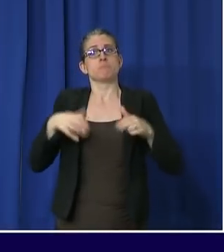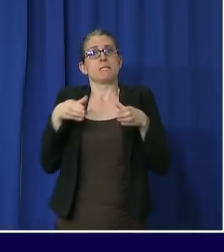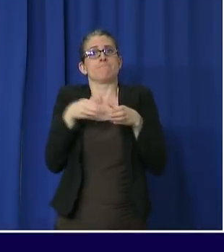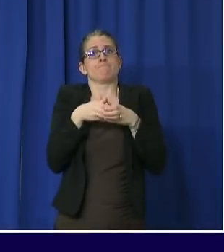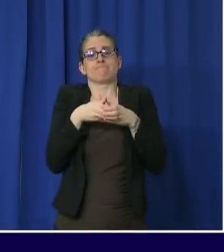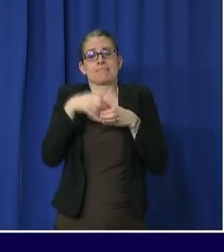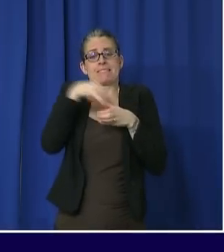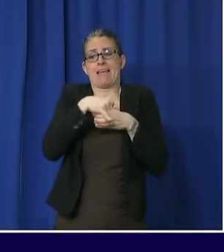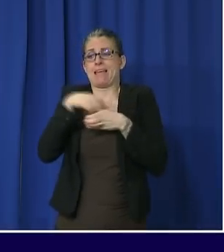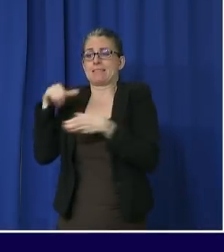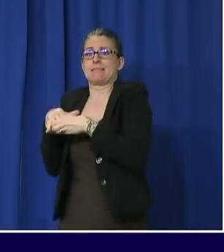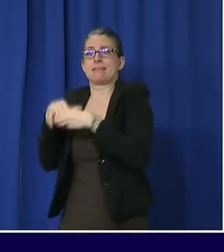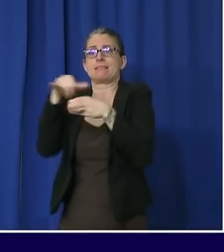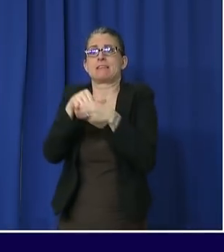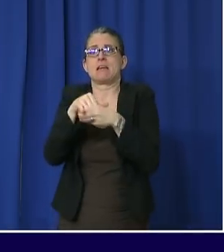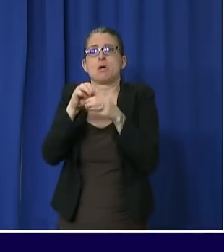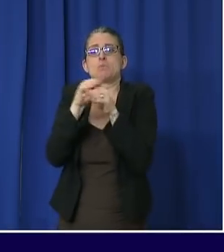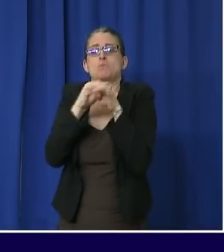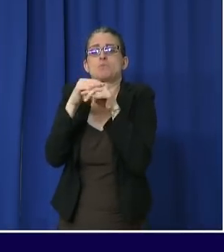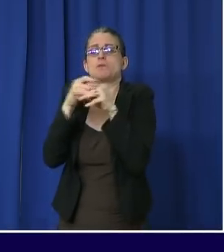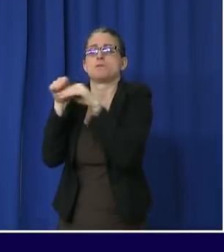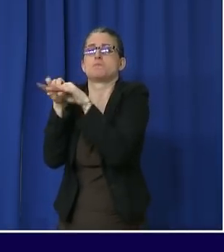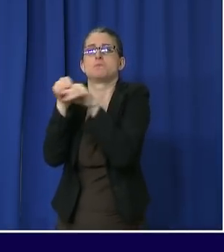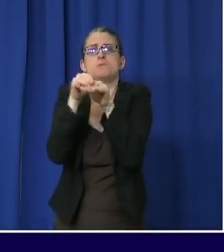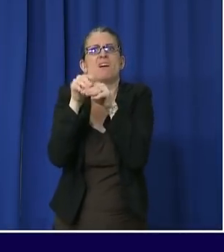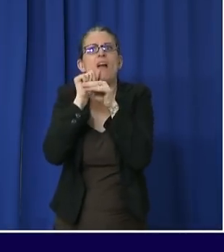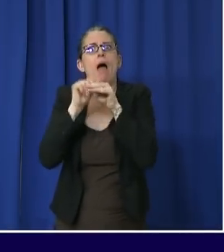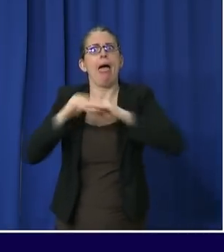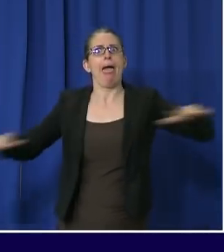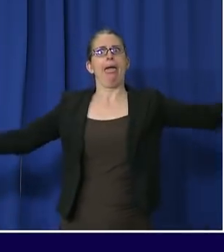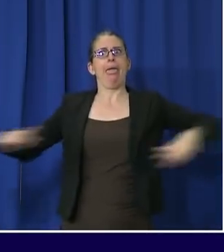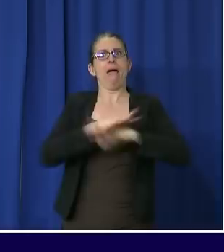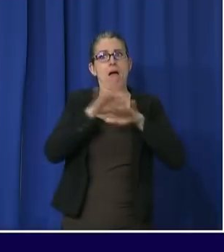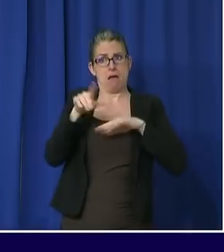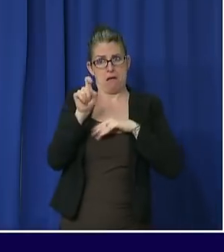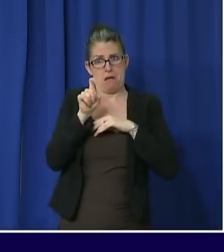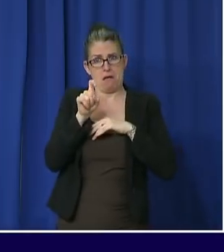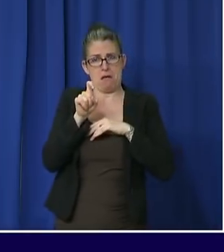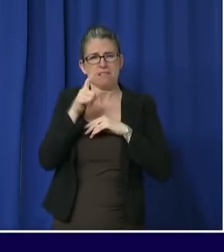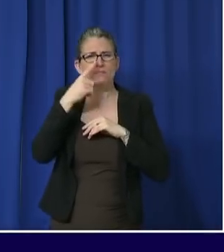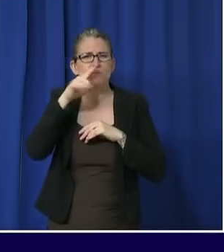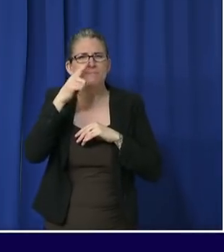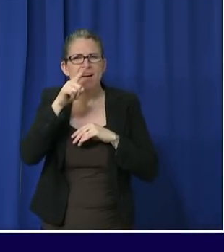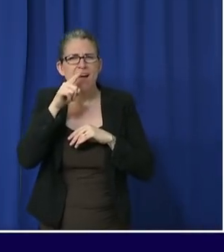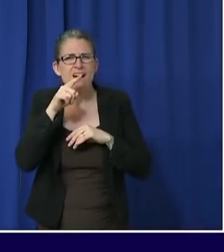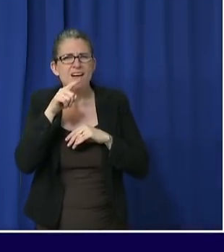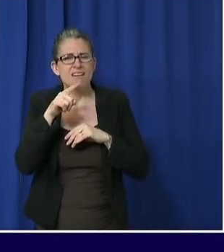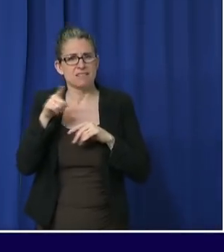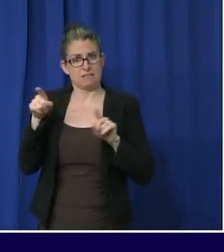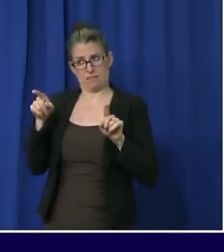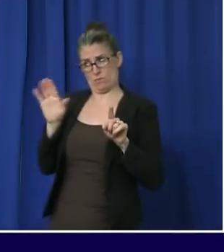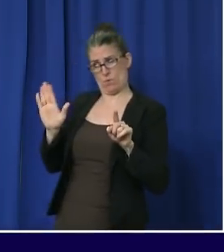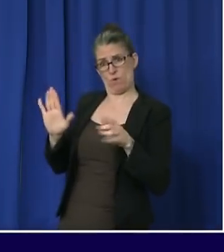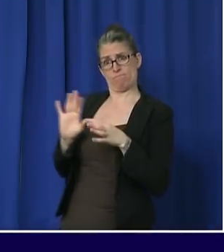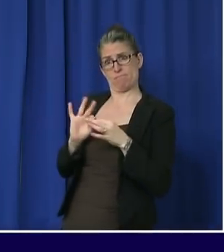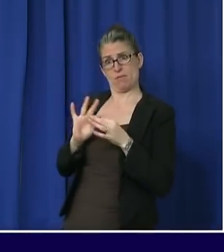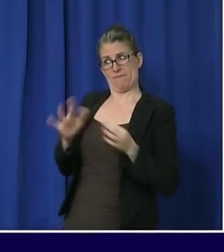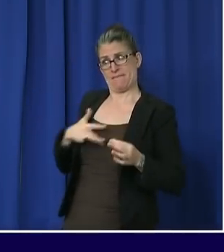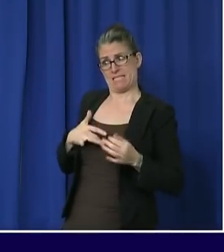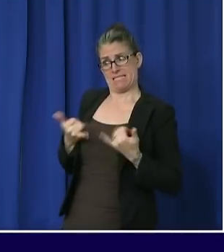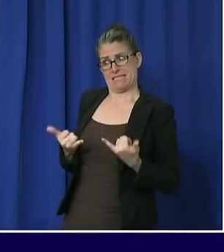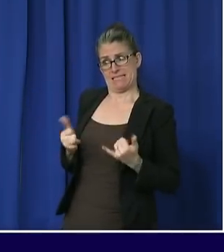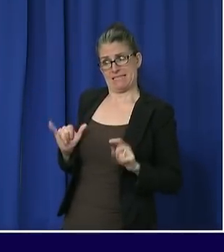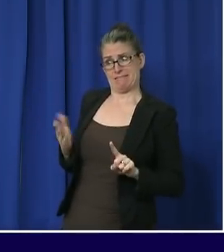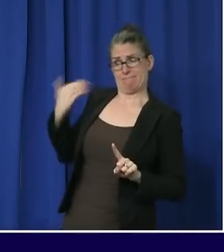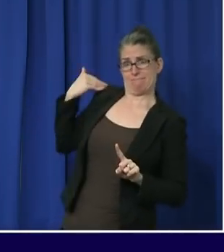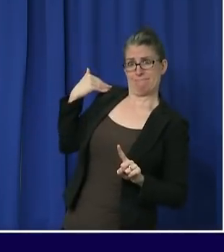per se, for the large part. Can you speak to that again, and do you still feel that's true? Sure. So